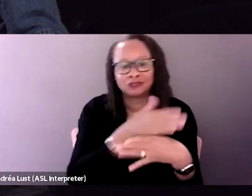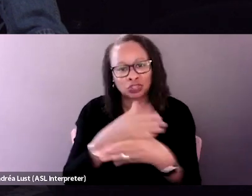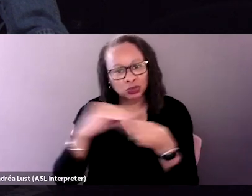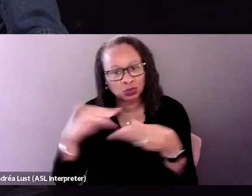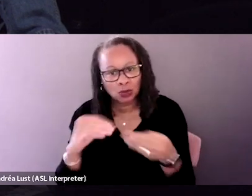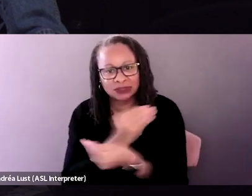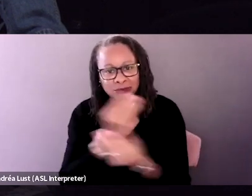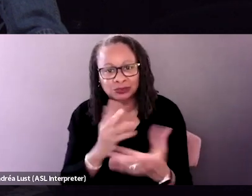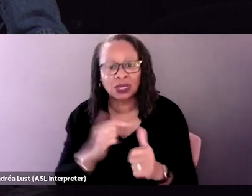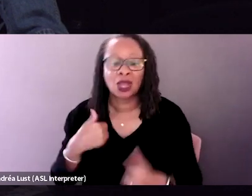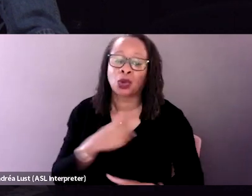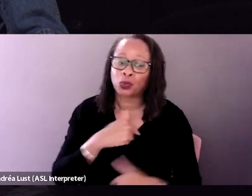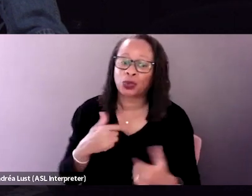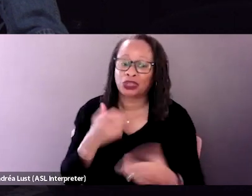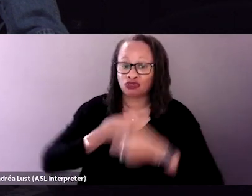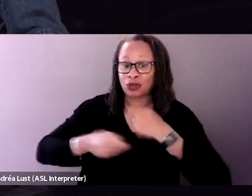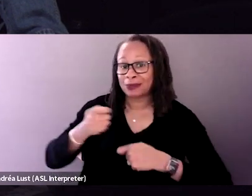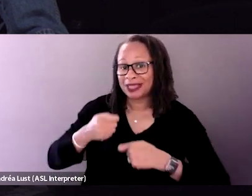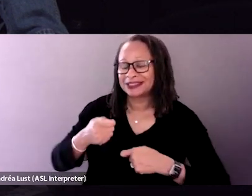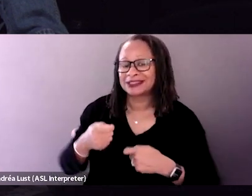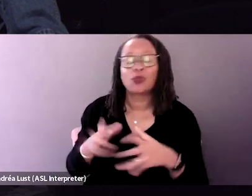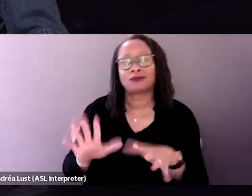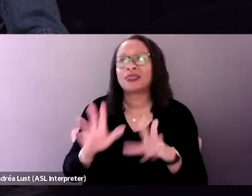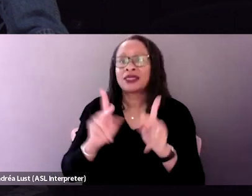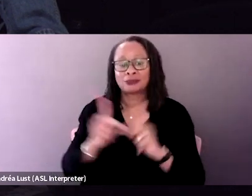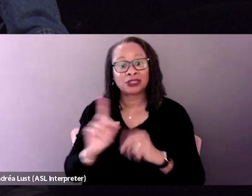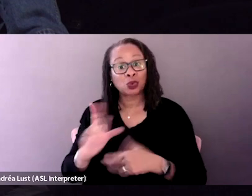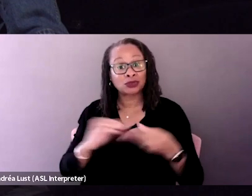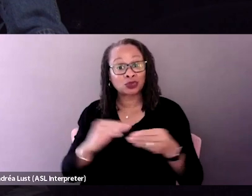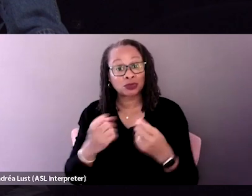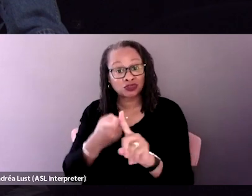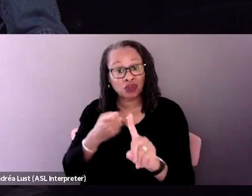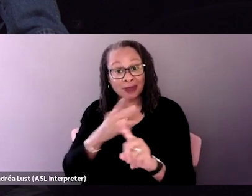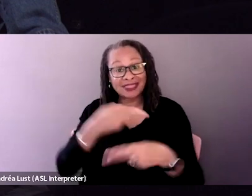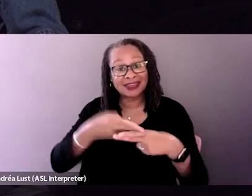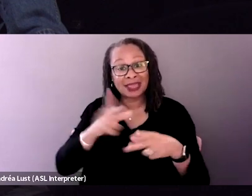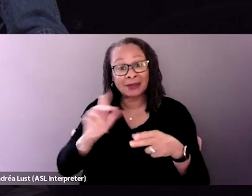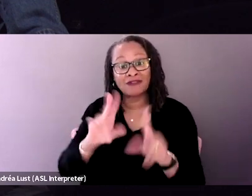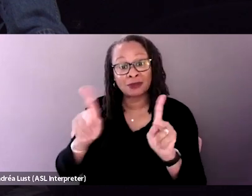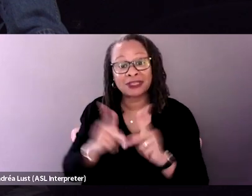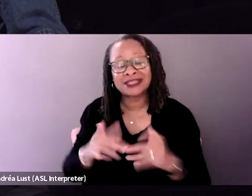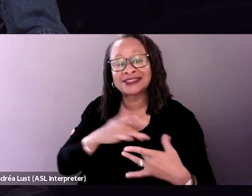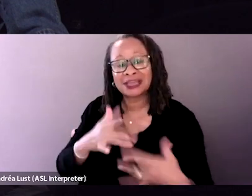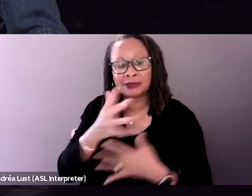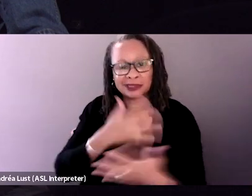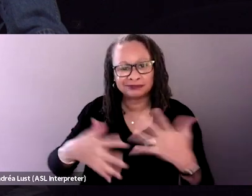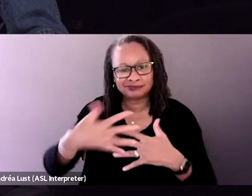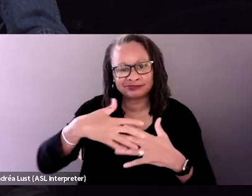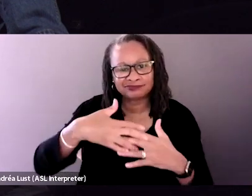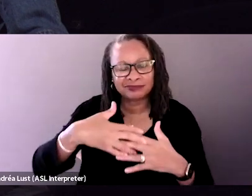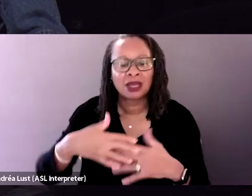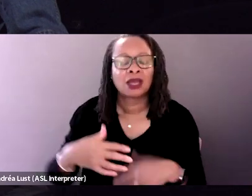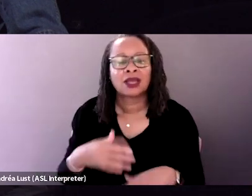the place that a story comes from and the name of the place are usually intertwined. Like sometimes a